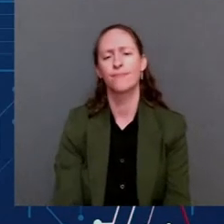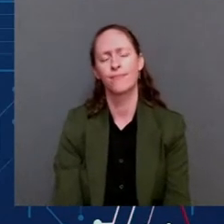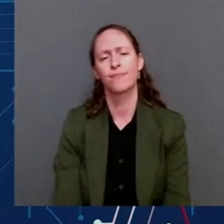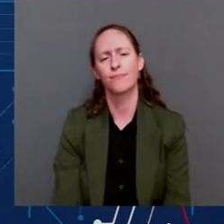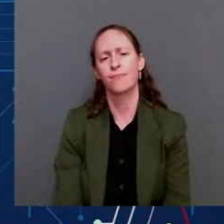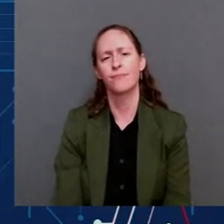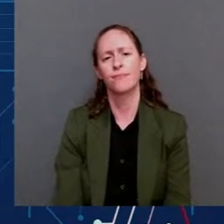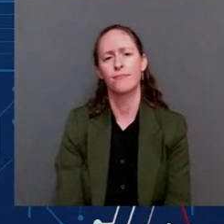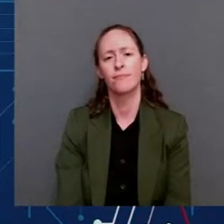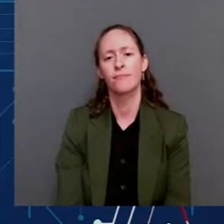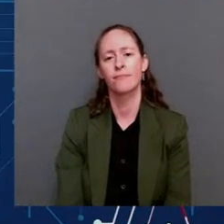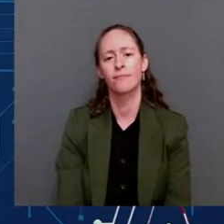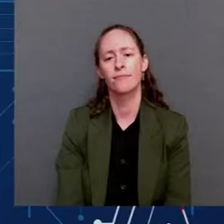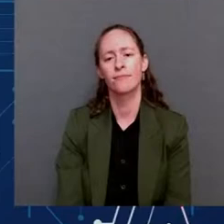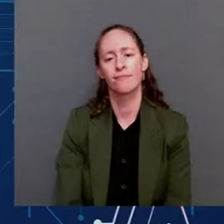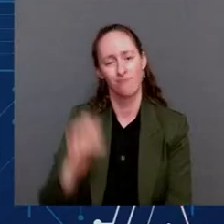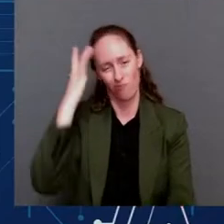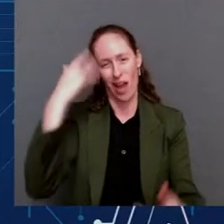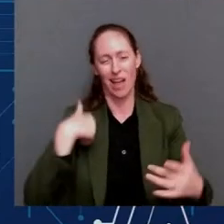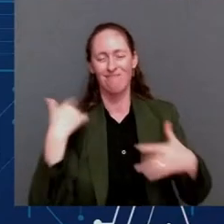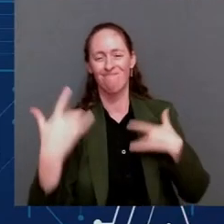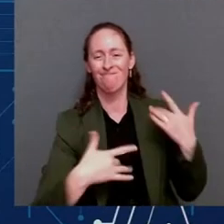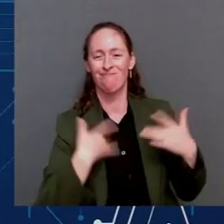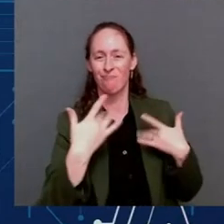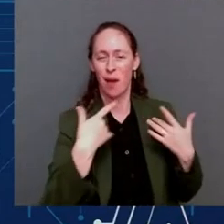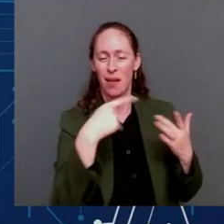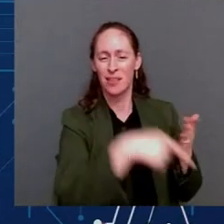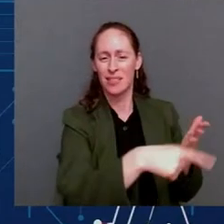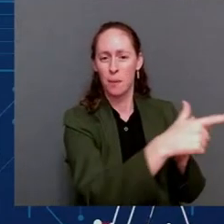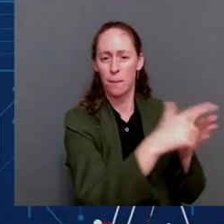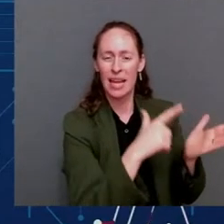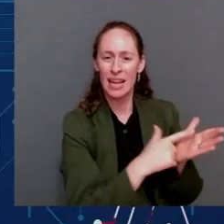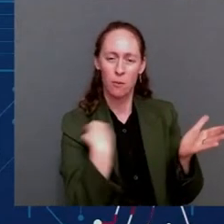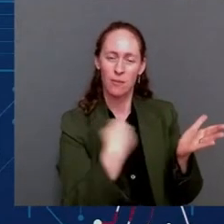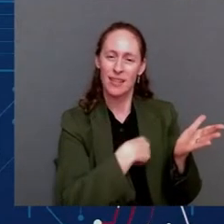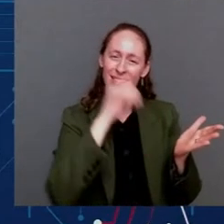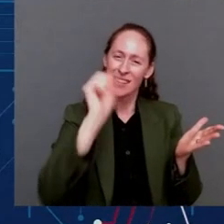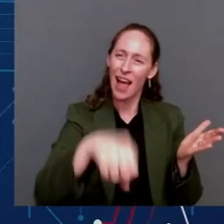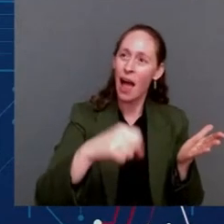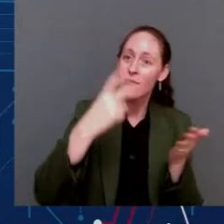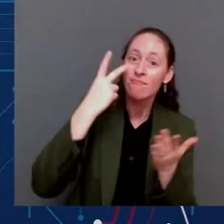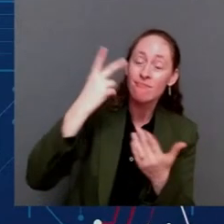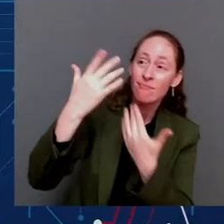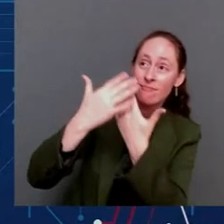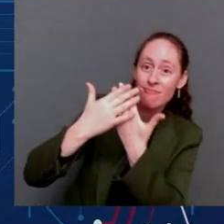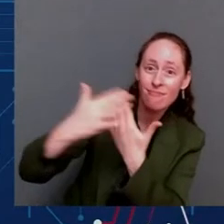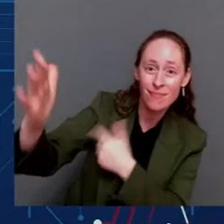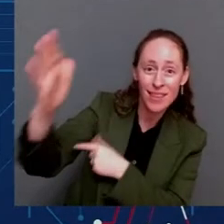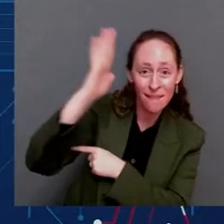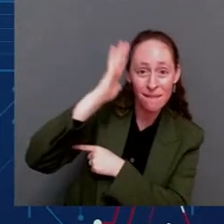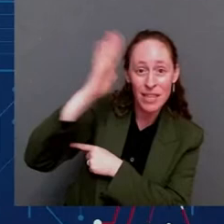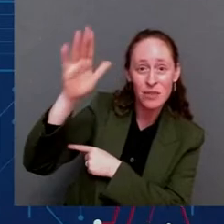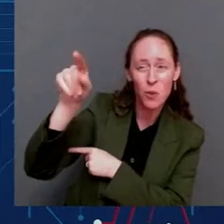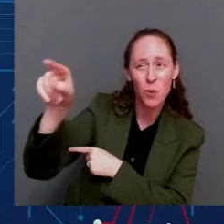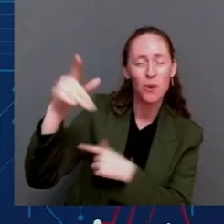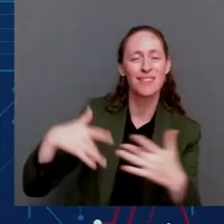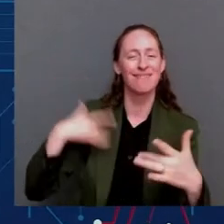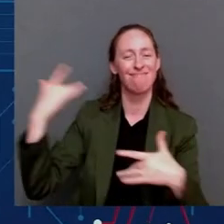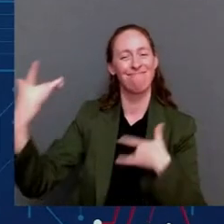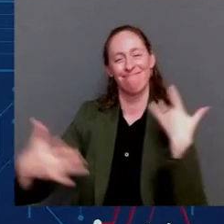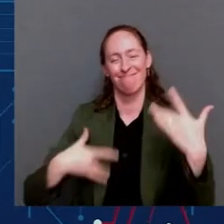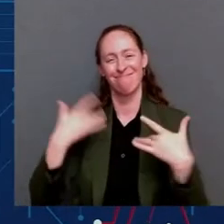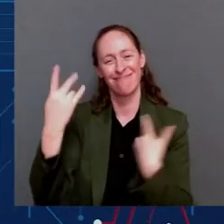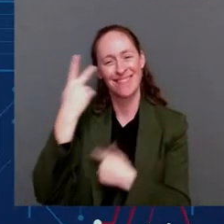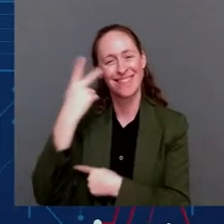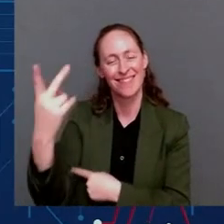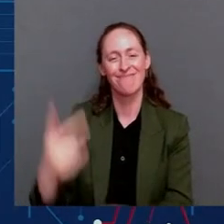come. Last week after the bill passed, I saw a headline on the front page of the Detroit Free Press. It